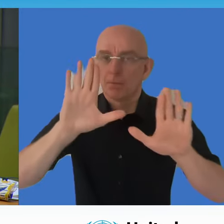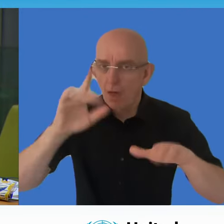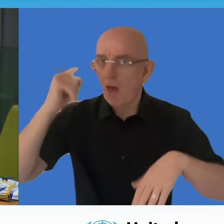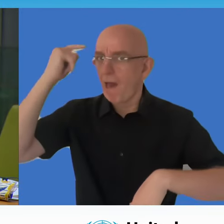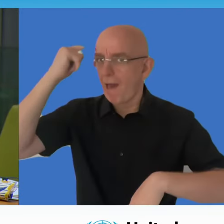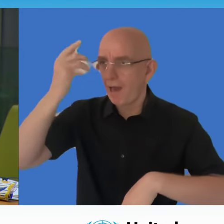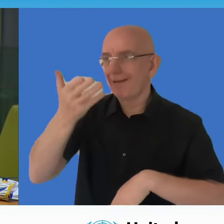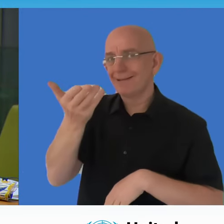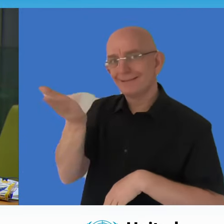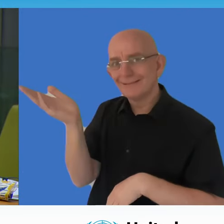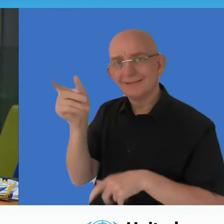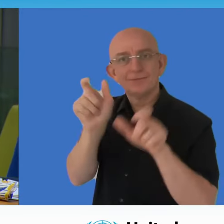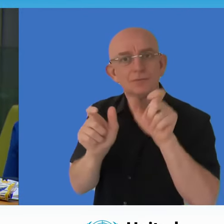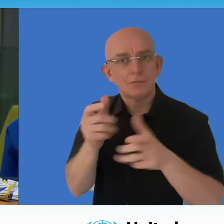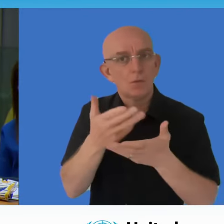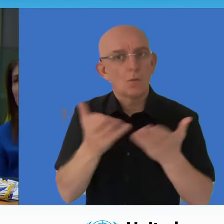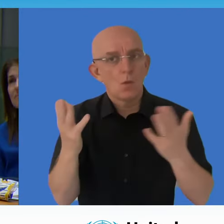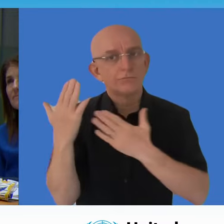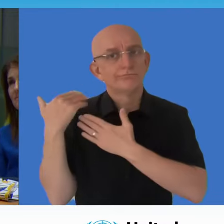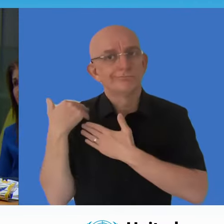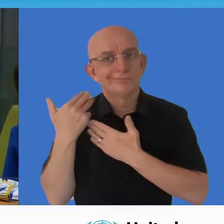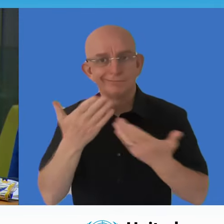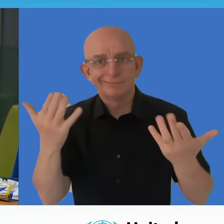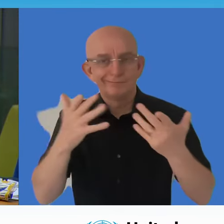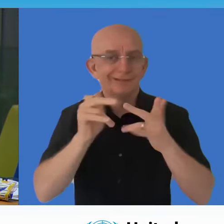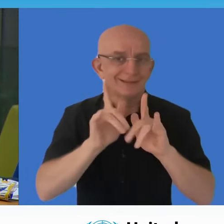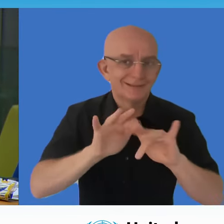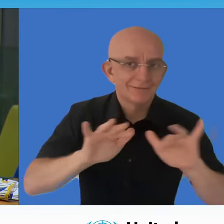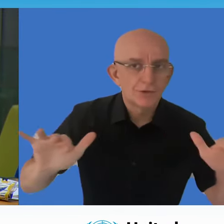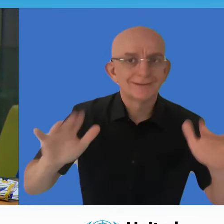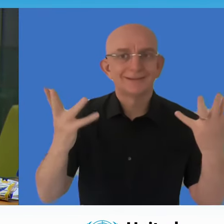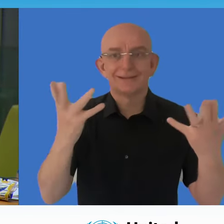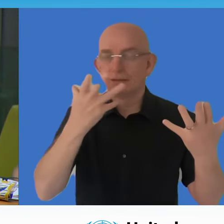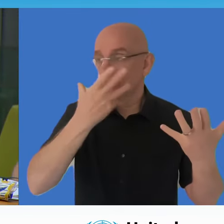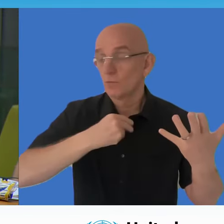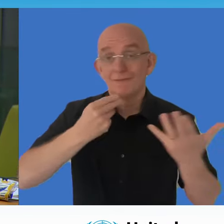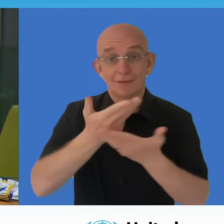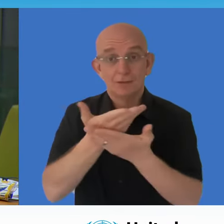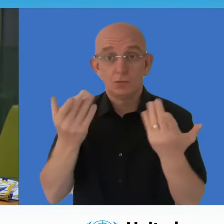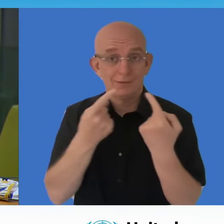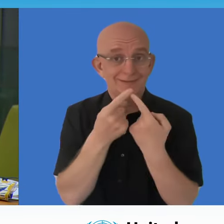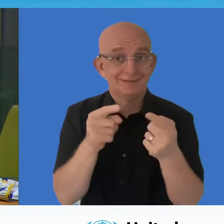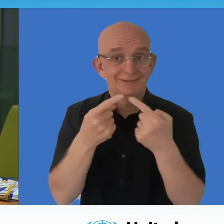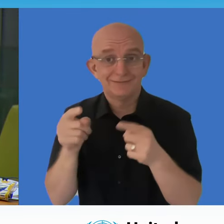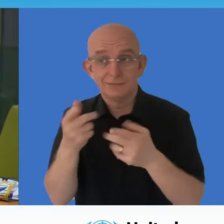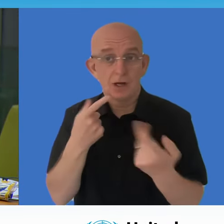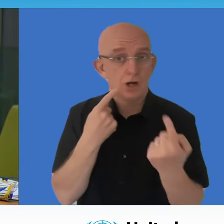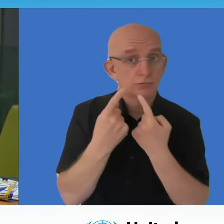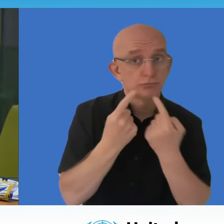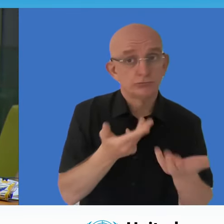their beautiful diversity also in our discussions. In how to follow up